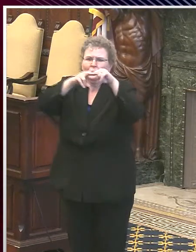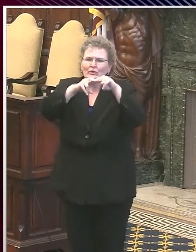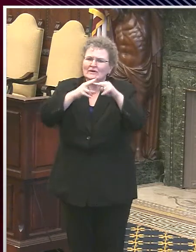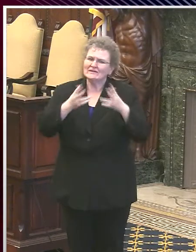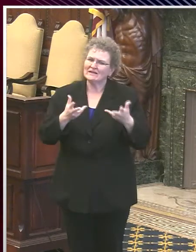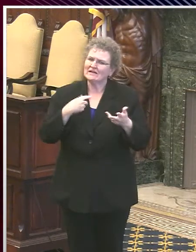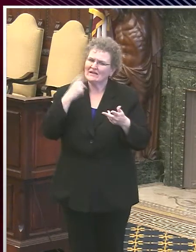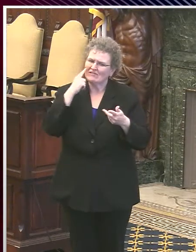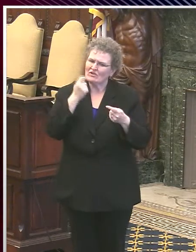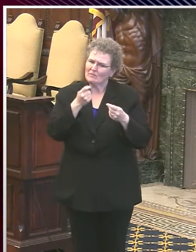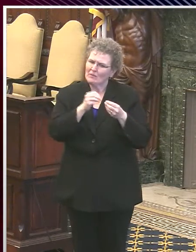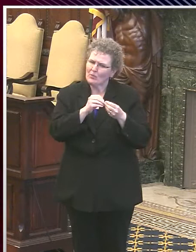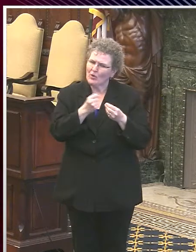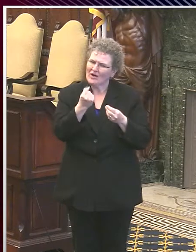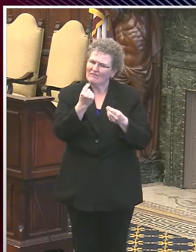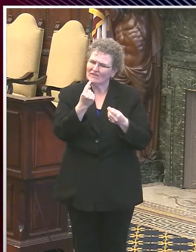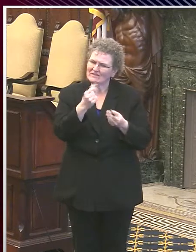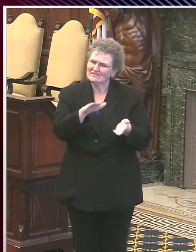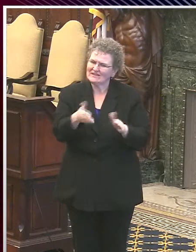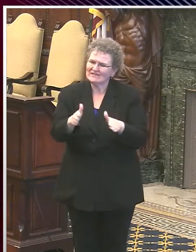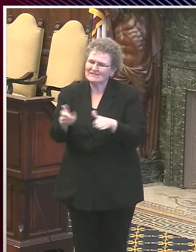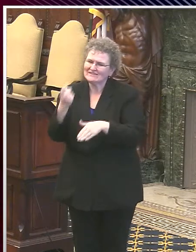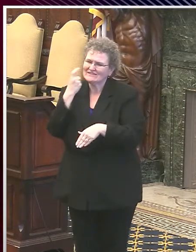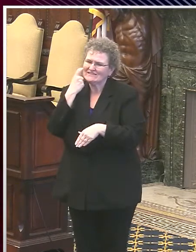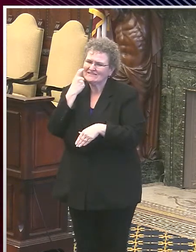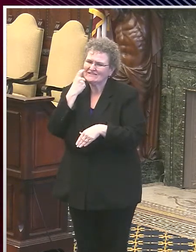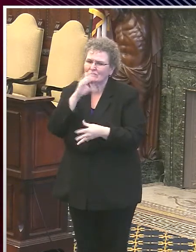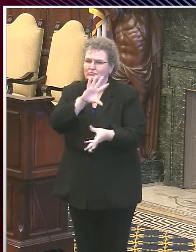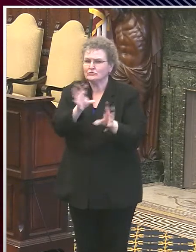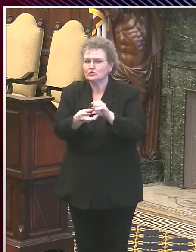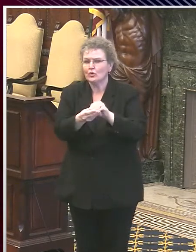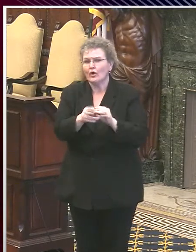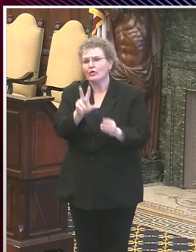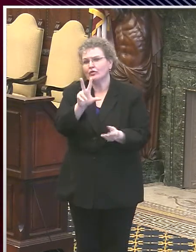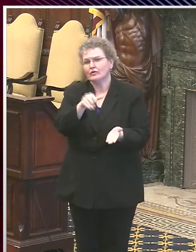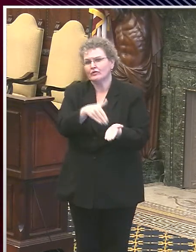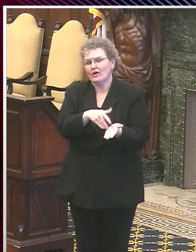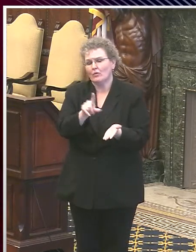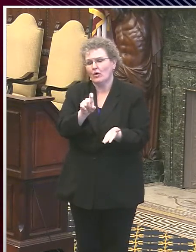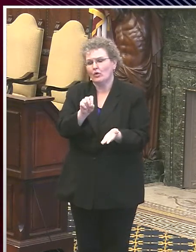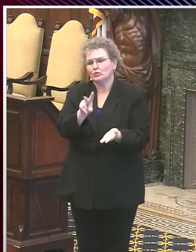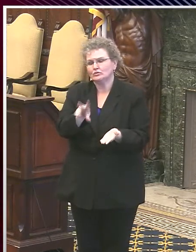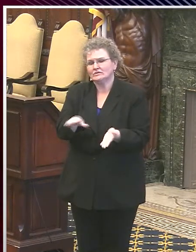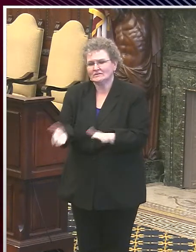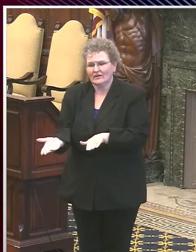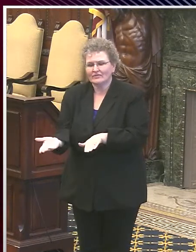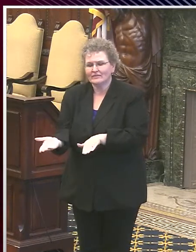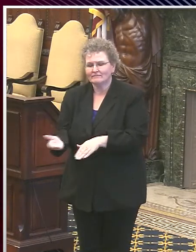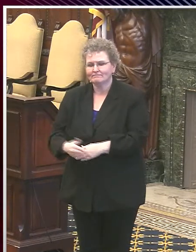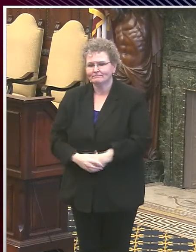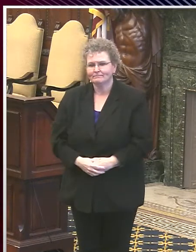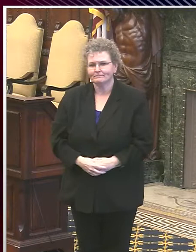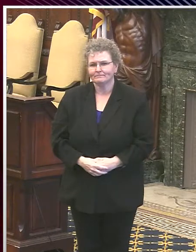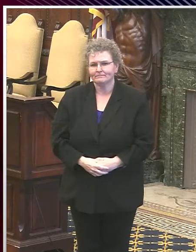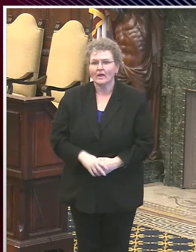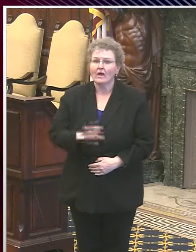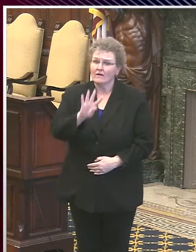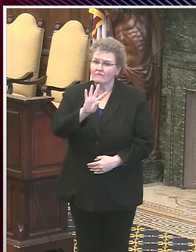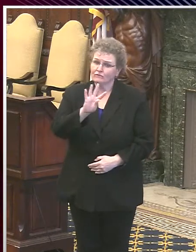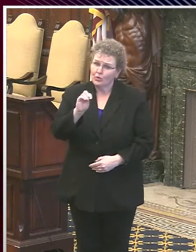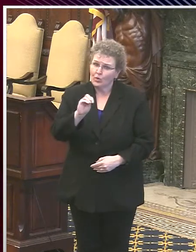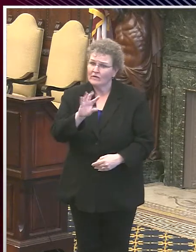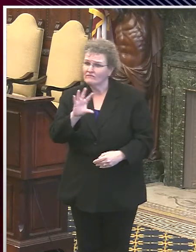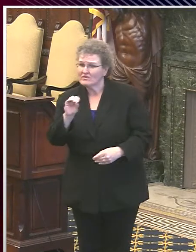identified deaths, bringing us to a total of 3,102 since the beginning of the epidemic. We've had about 40 to 50 deaths from the